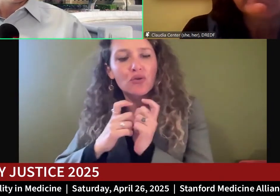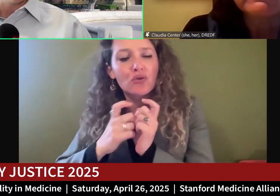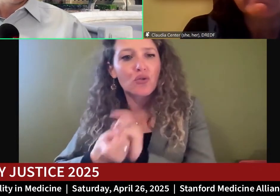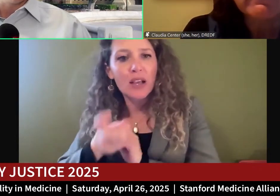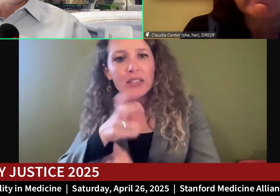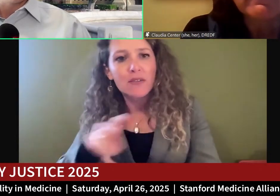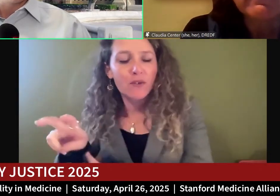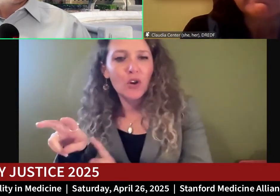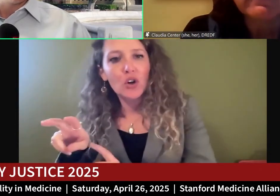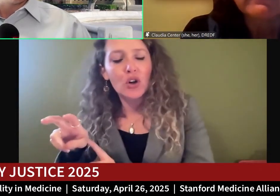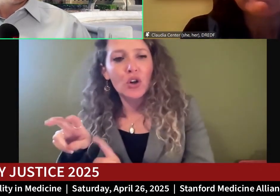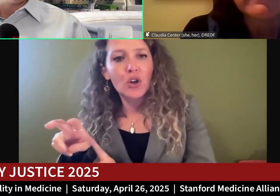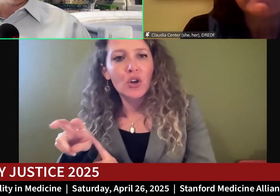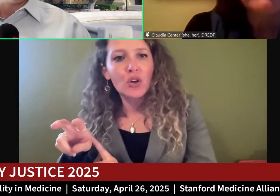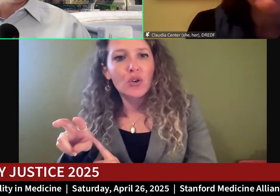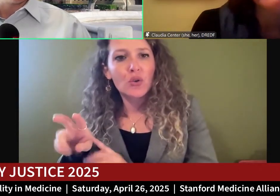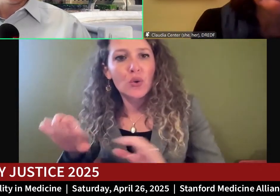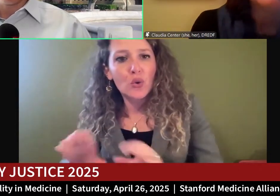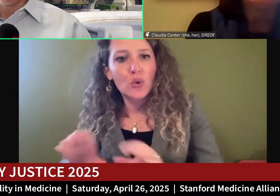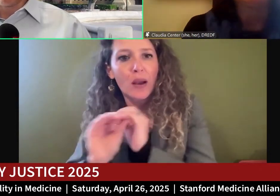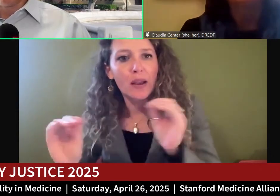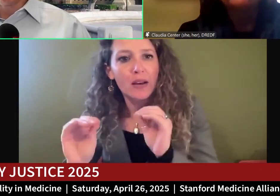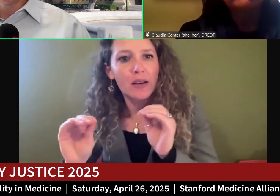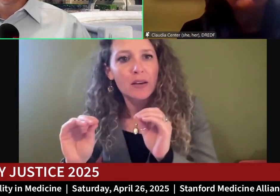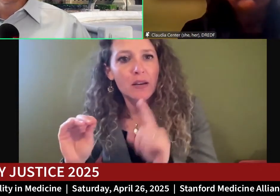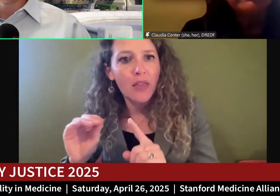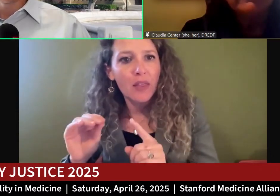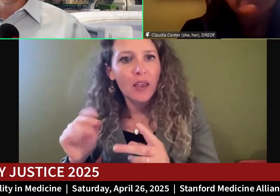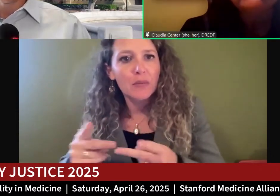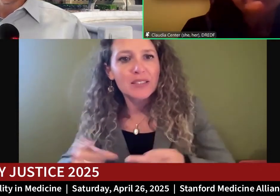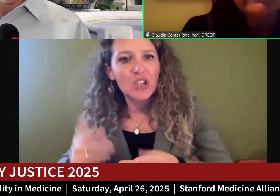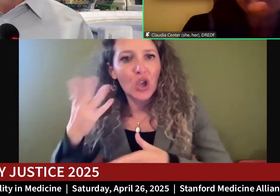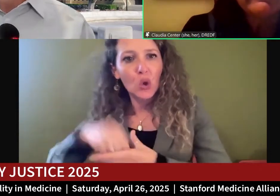including one of the key leaders in the Office of Civil Rights.